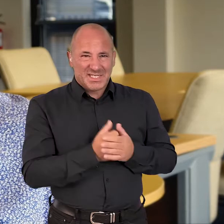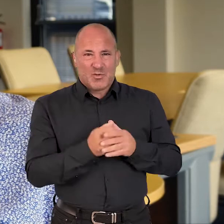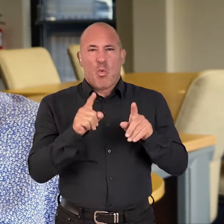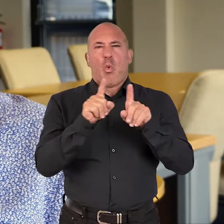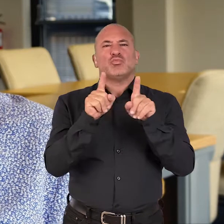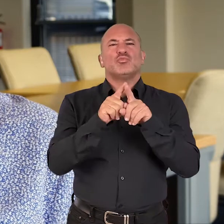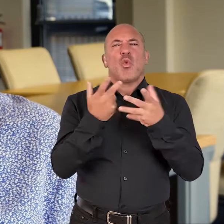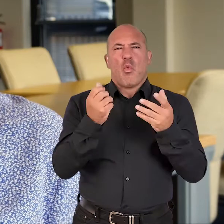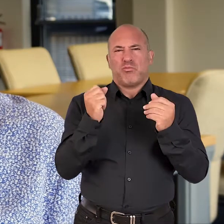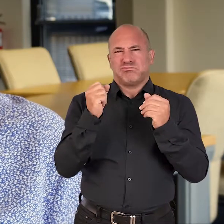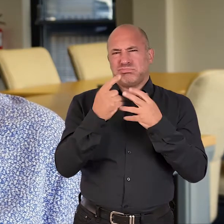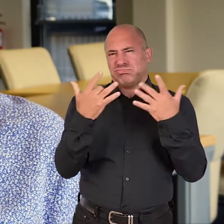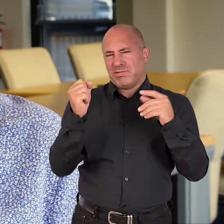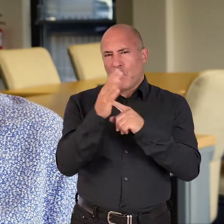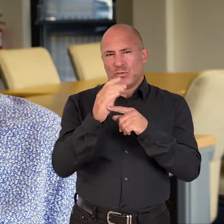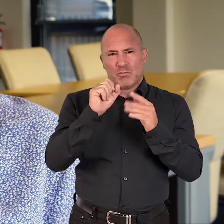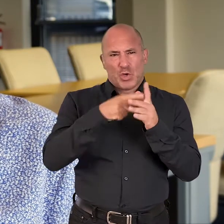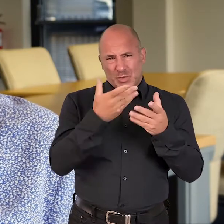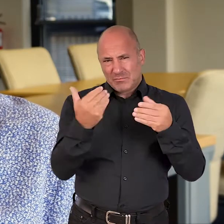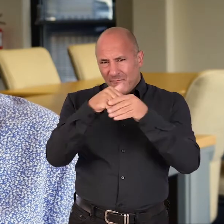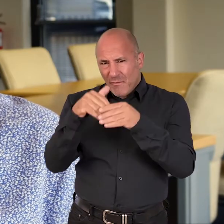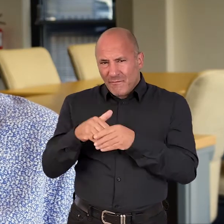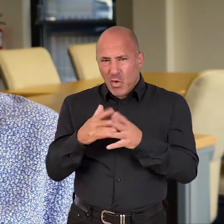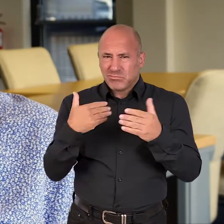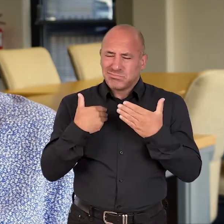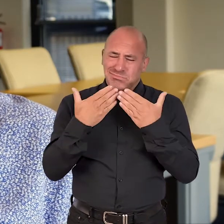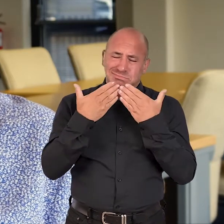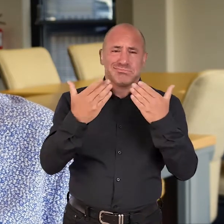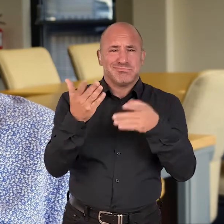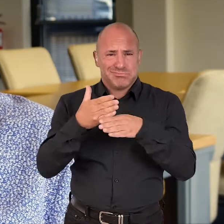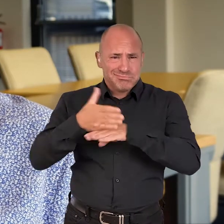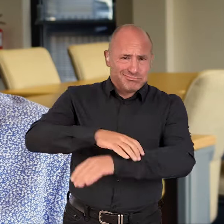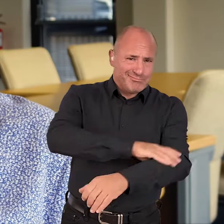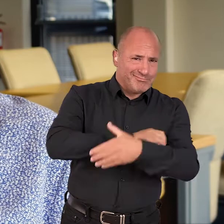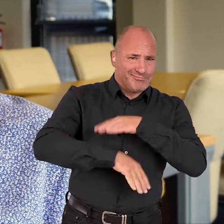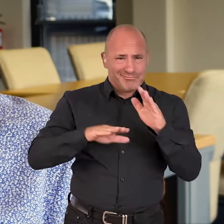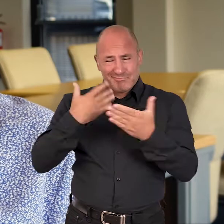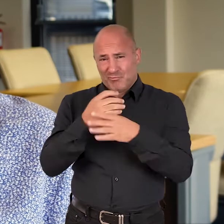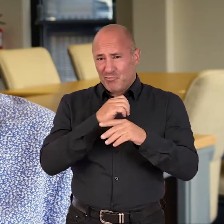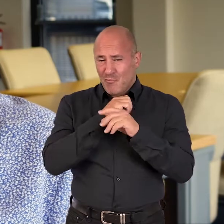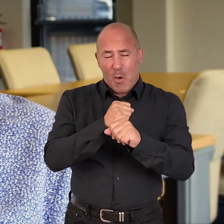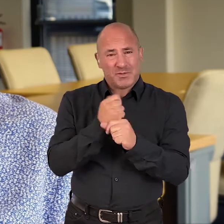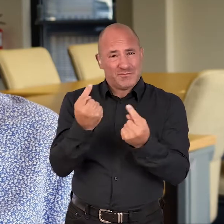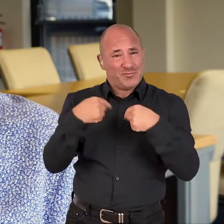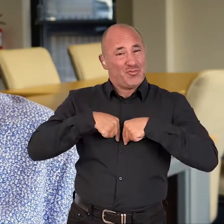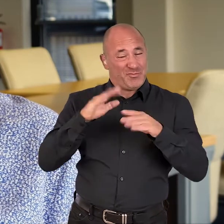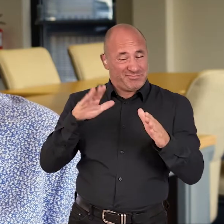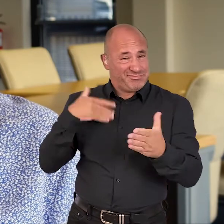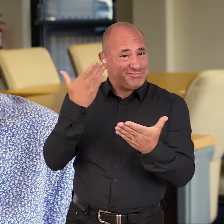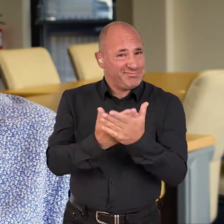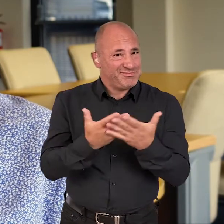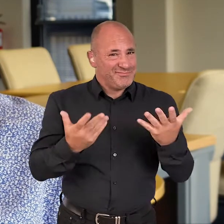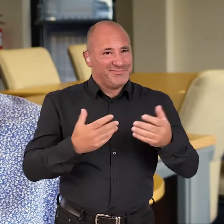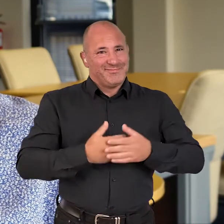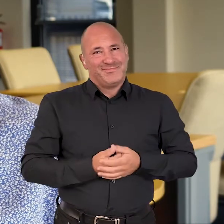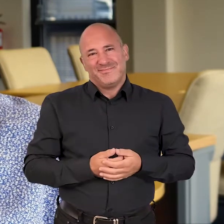and also contributed to a number of important projects. We're really grateful for the amount of time and the level of